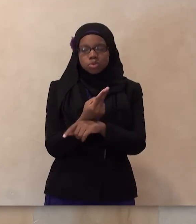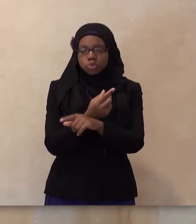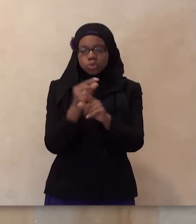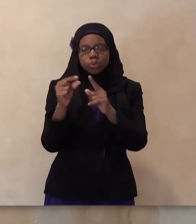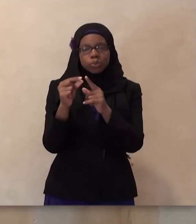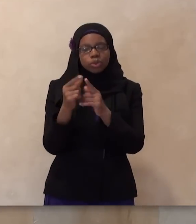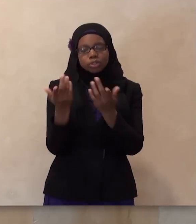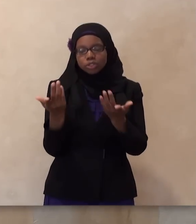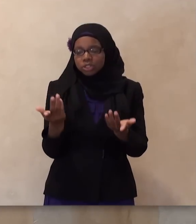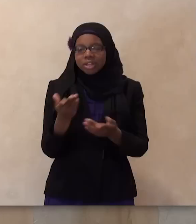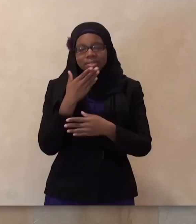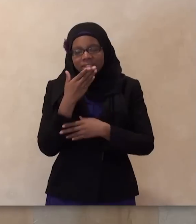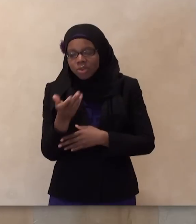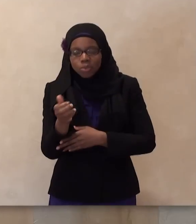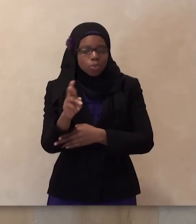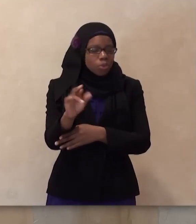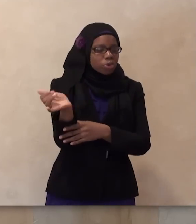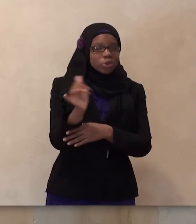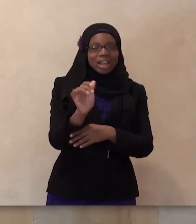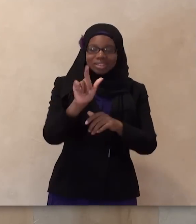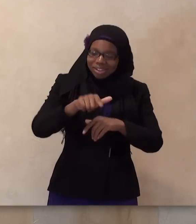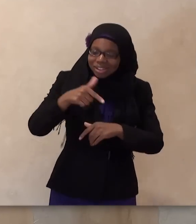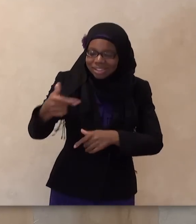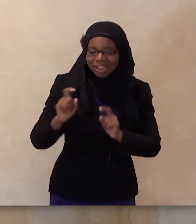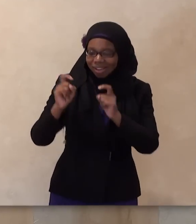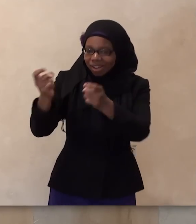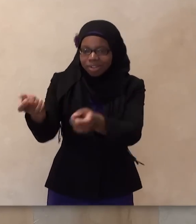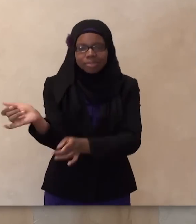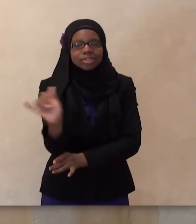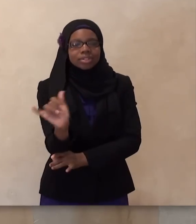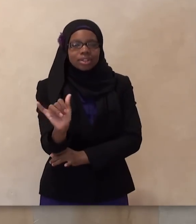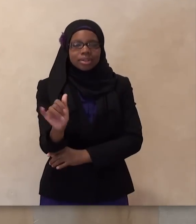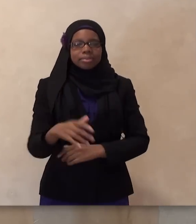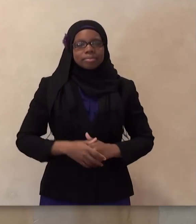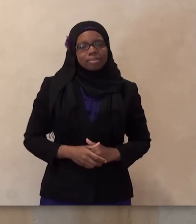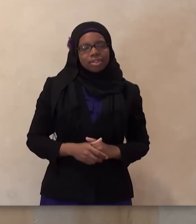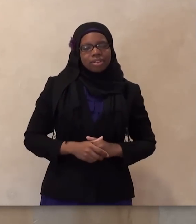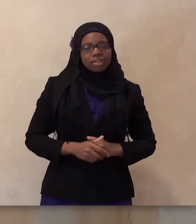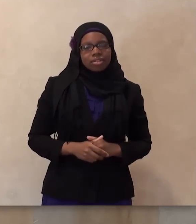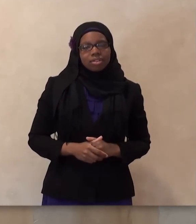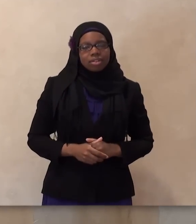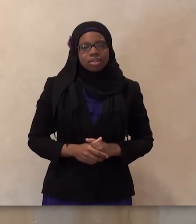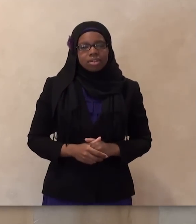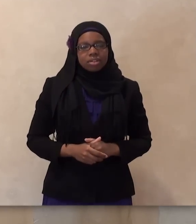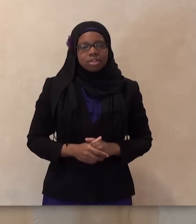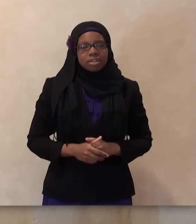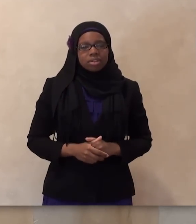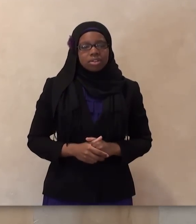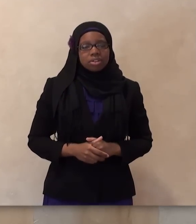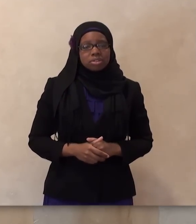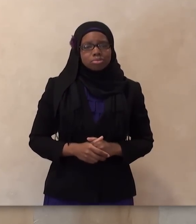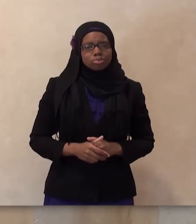him. And sometimes you thank somebody through your actions.